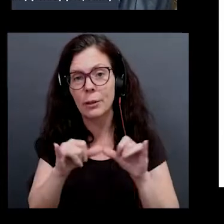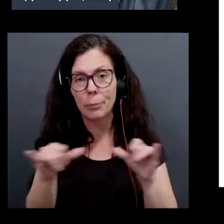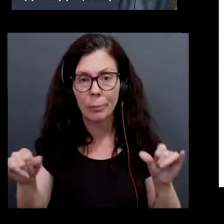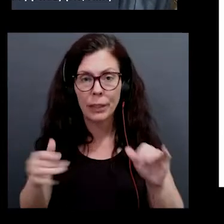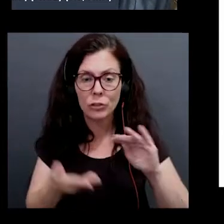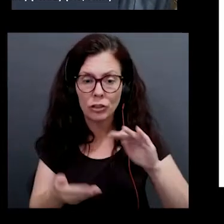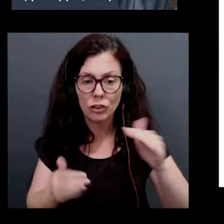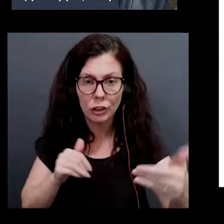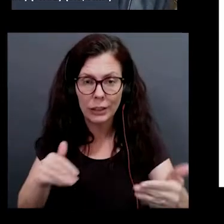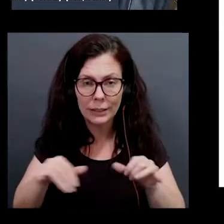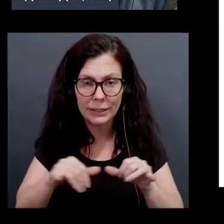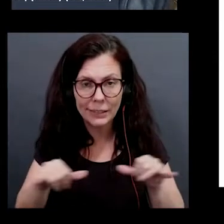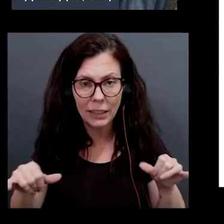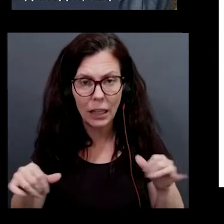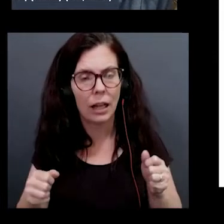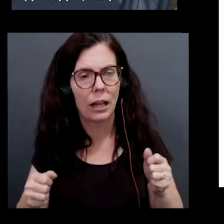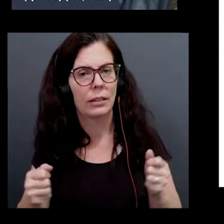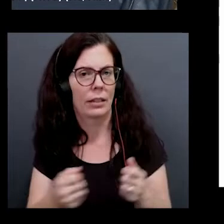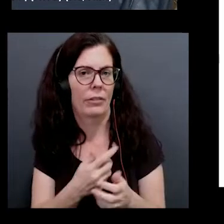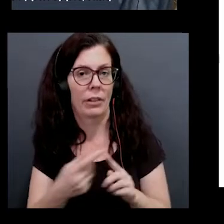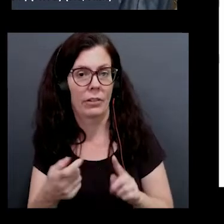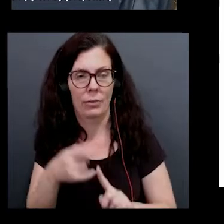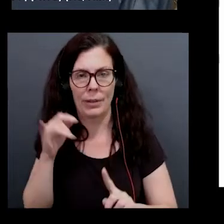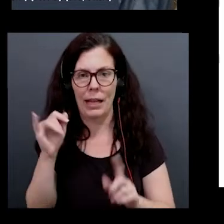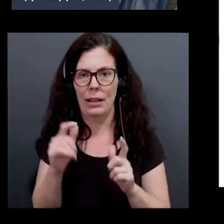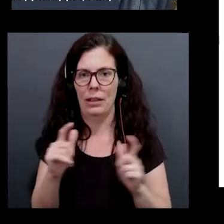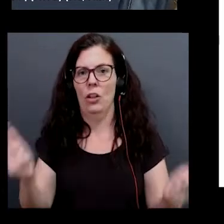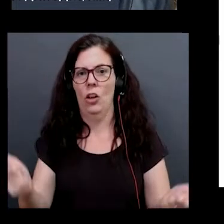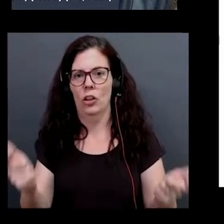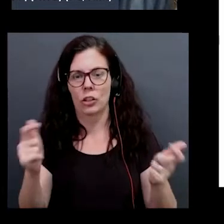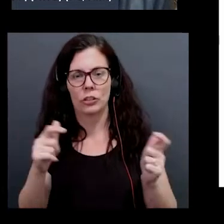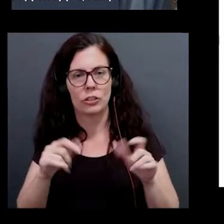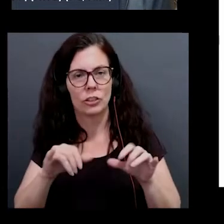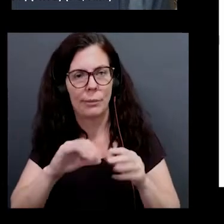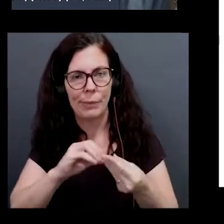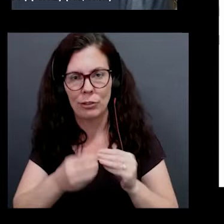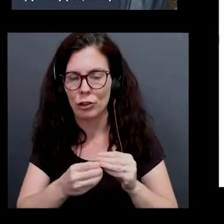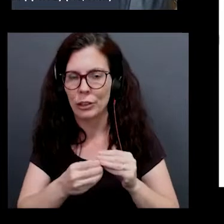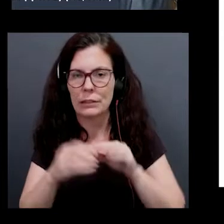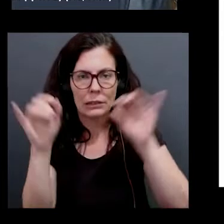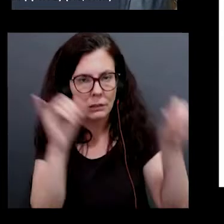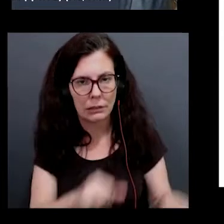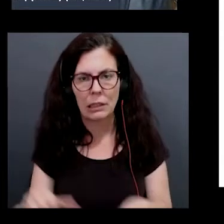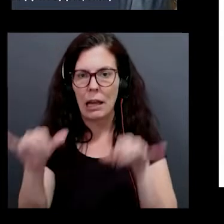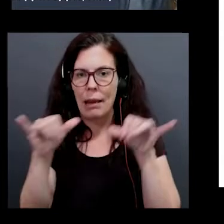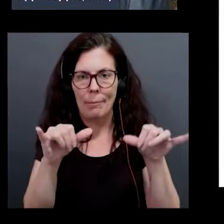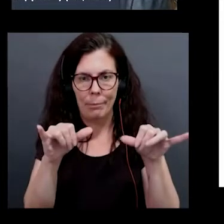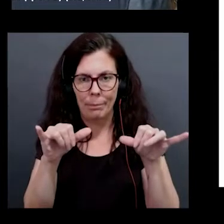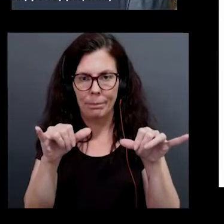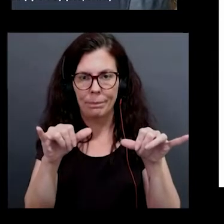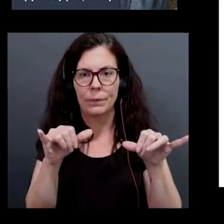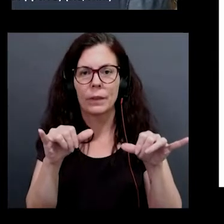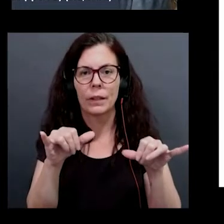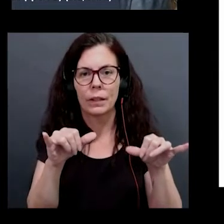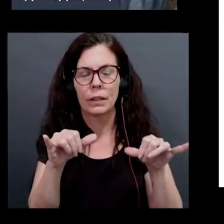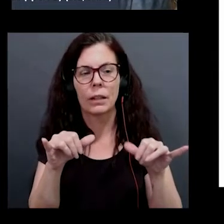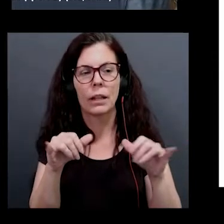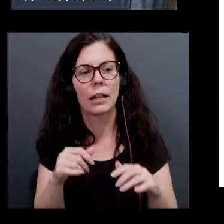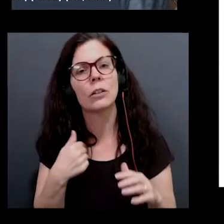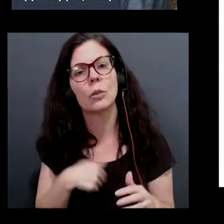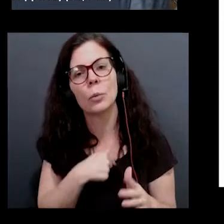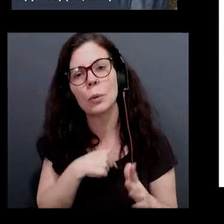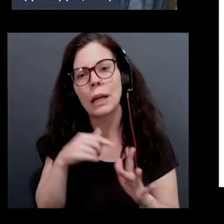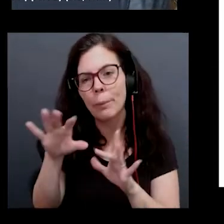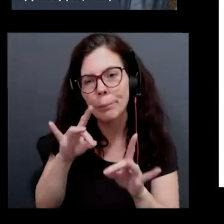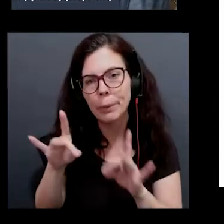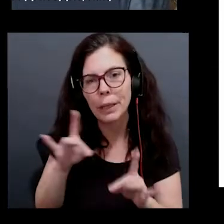sizes of the large weight matrices the same, and we're just starting to pick out little pieces of